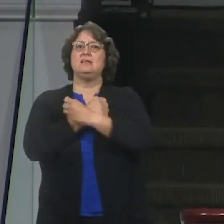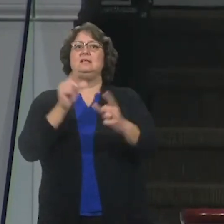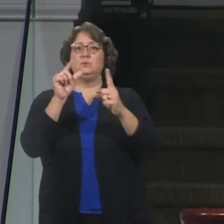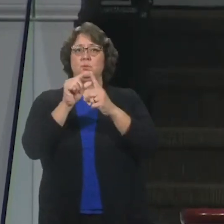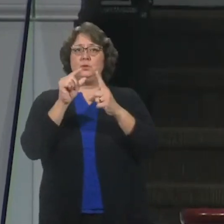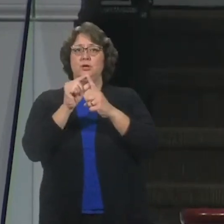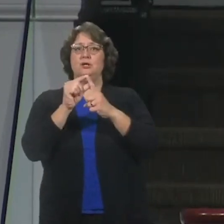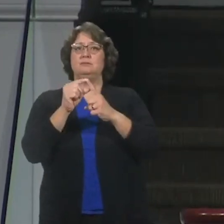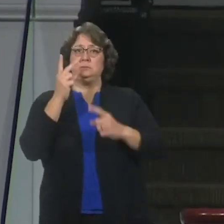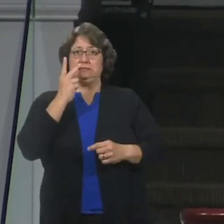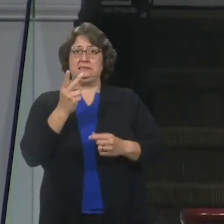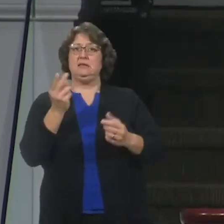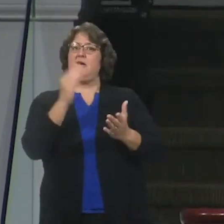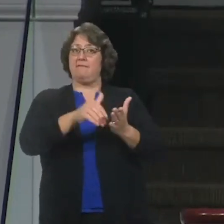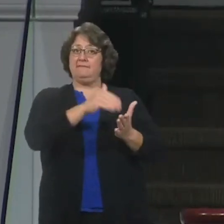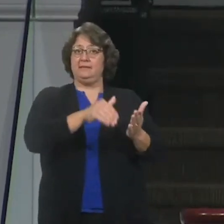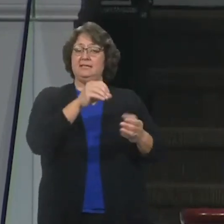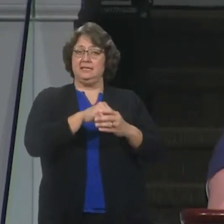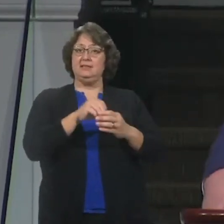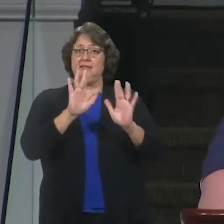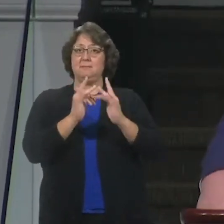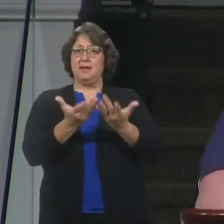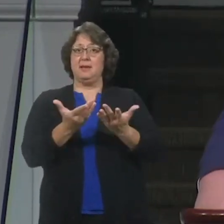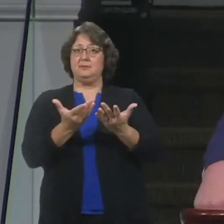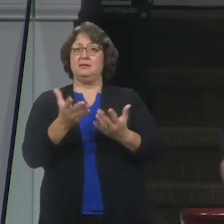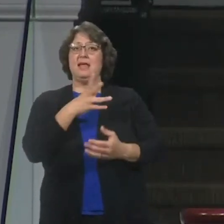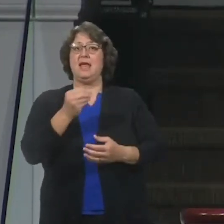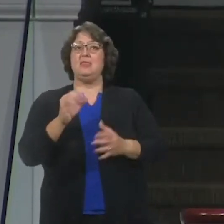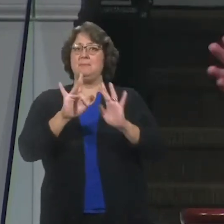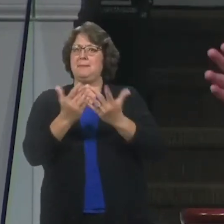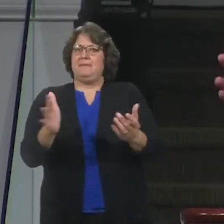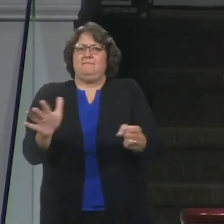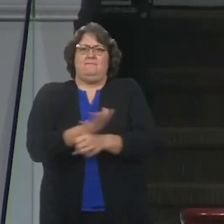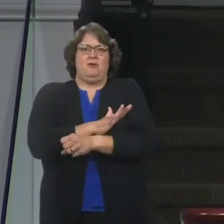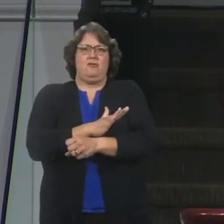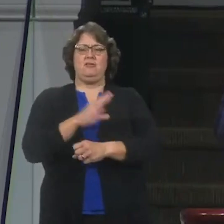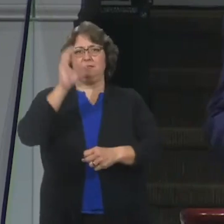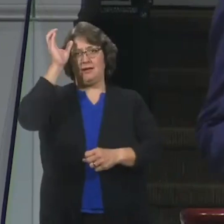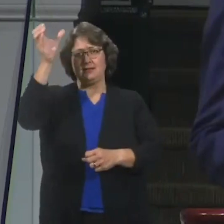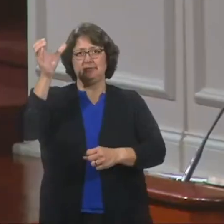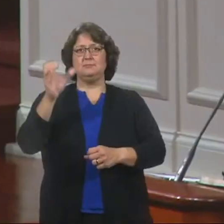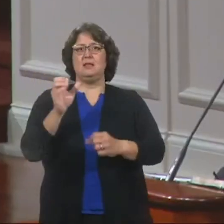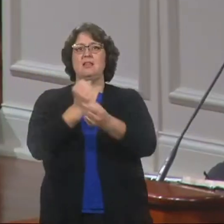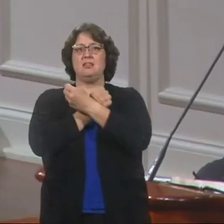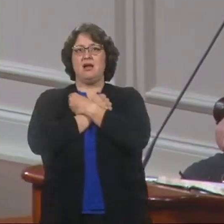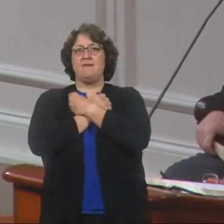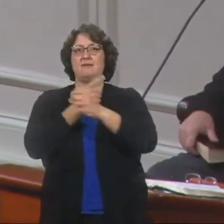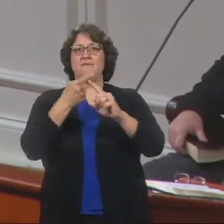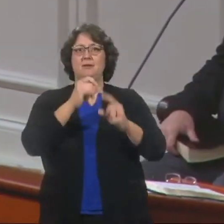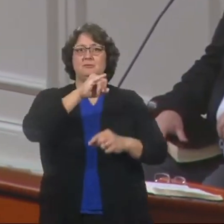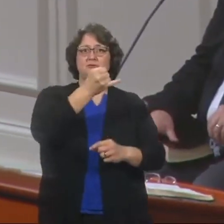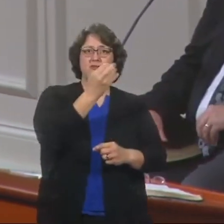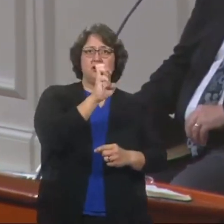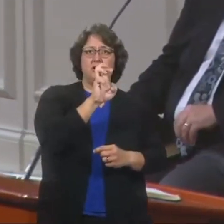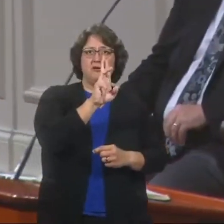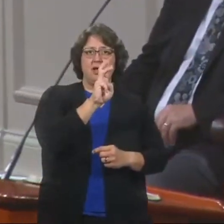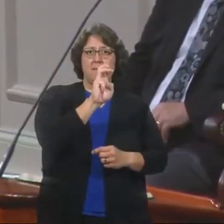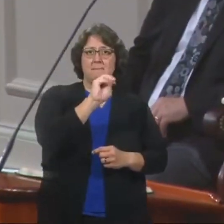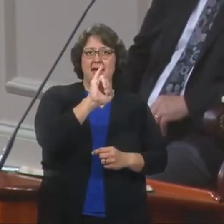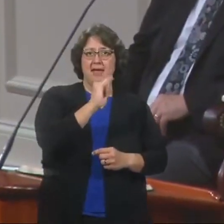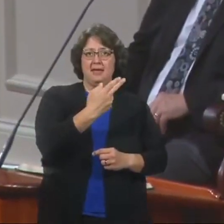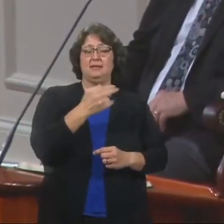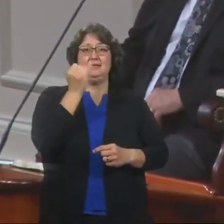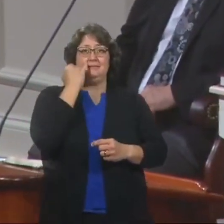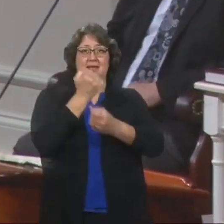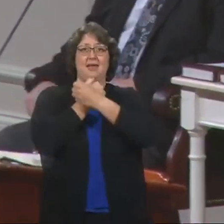that pops up several times. Now, the Bible is full of the concept of love. From Jeremiah, it talks about, yea, I have loved